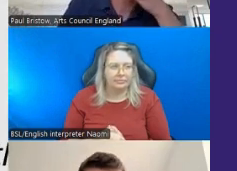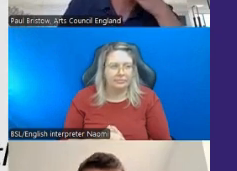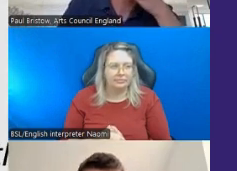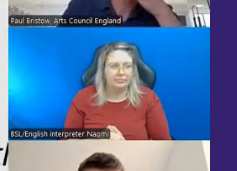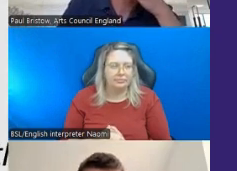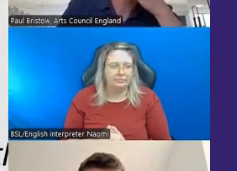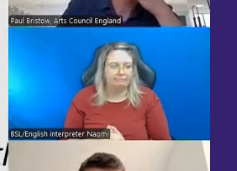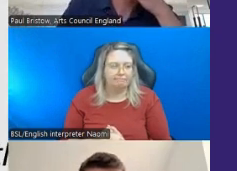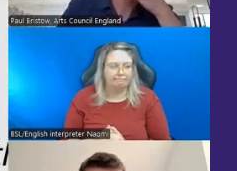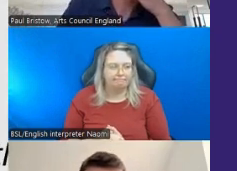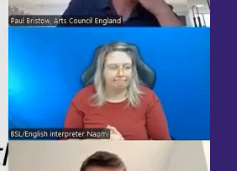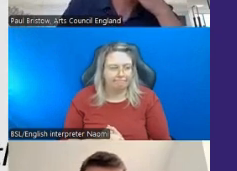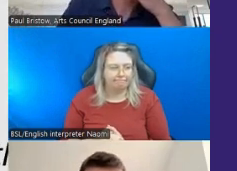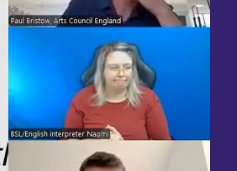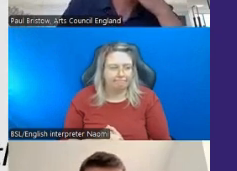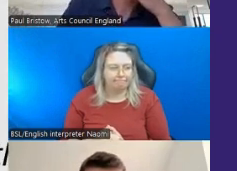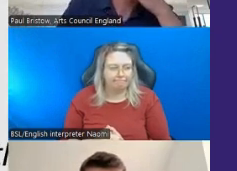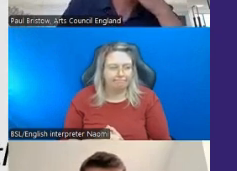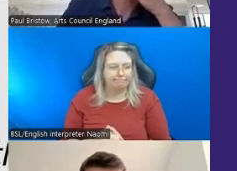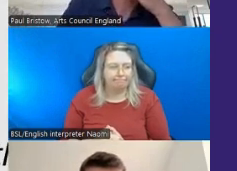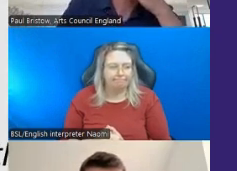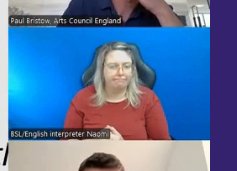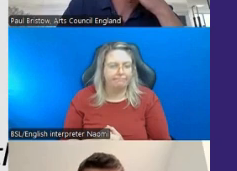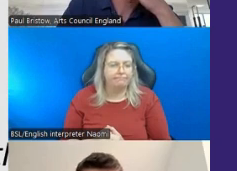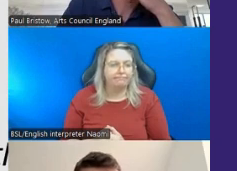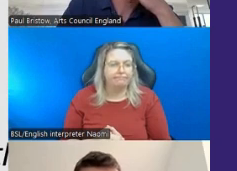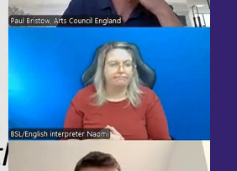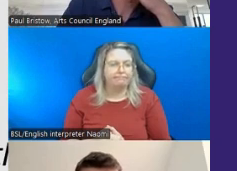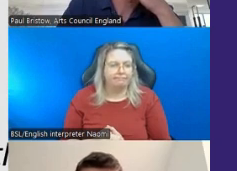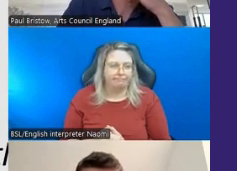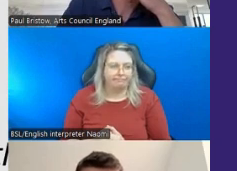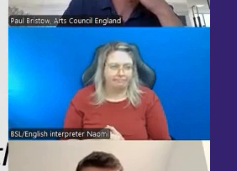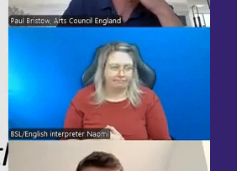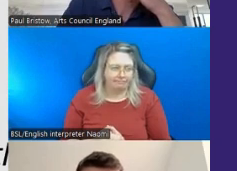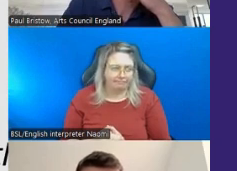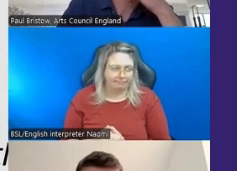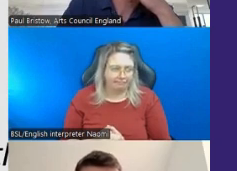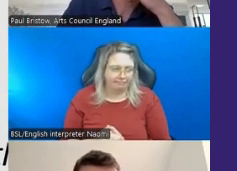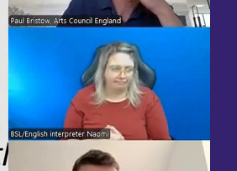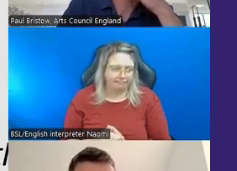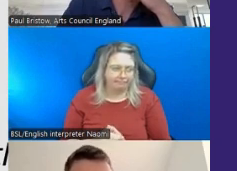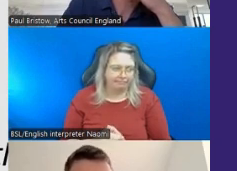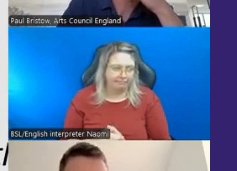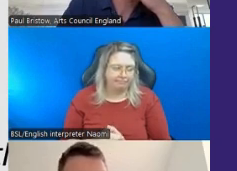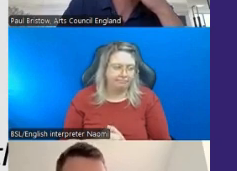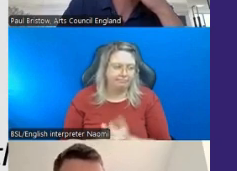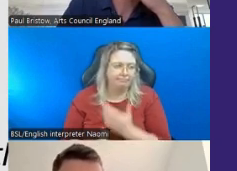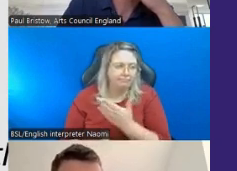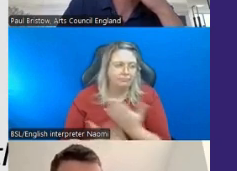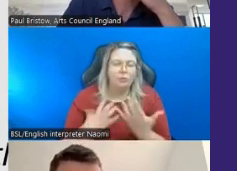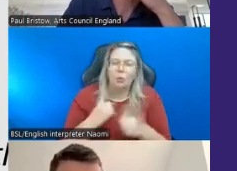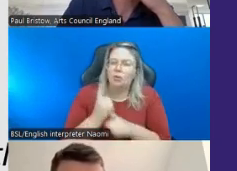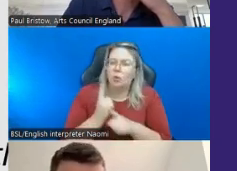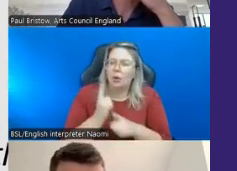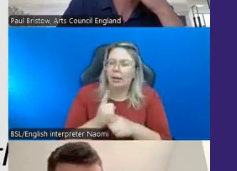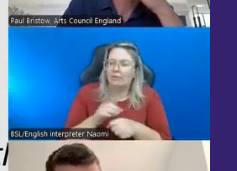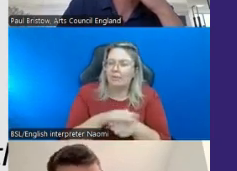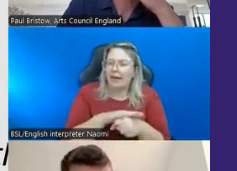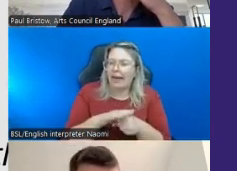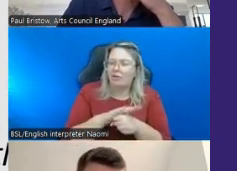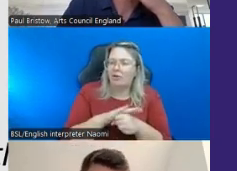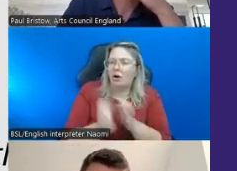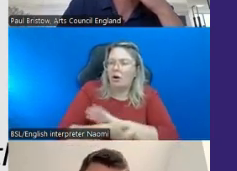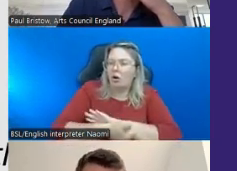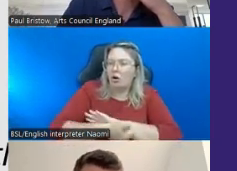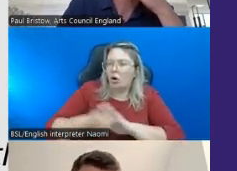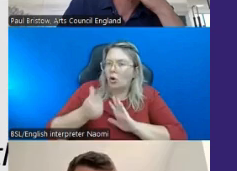Thanks. So yeah, I just wanted to cover the areas of competence and just so in the white paper,